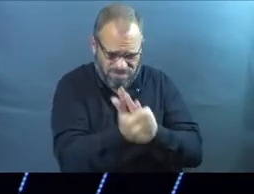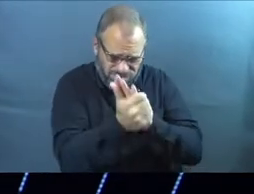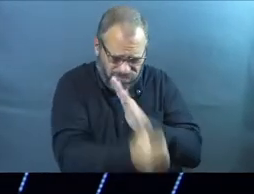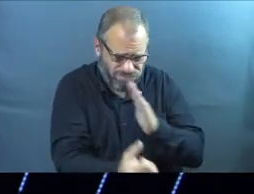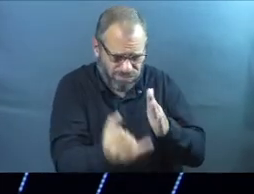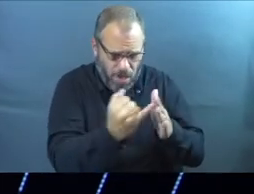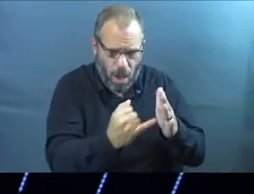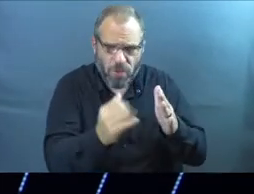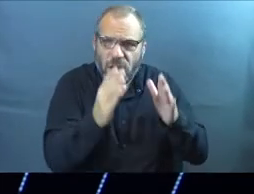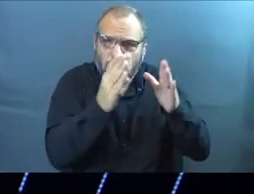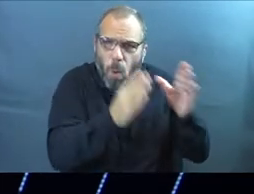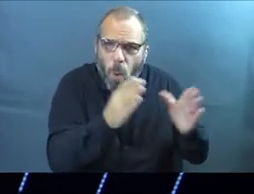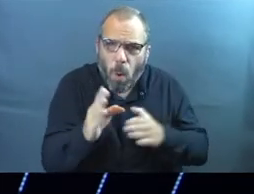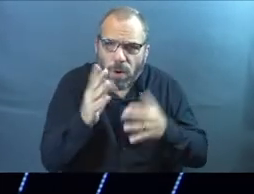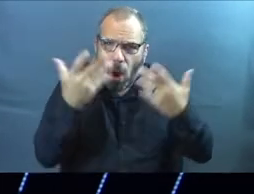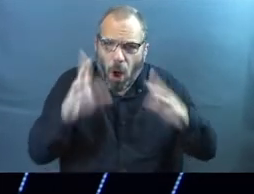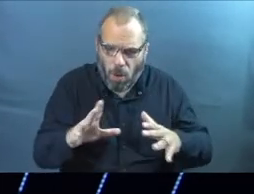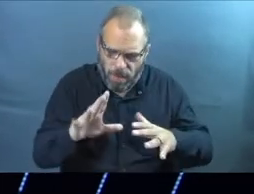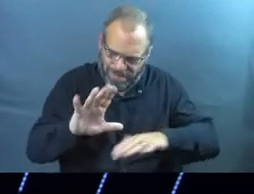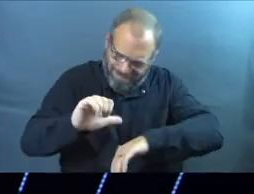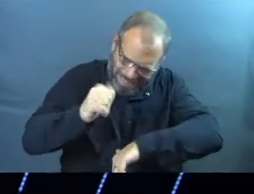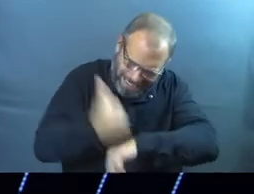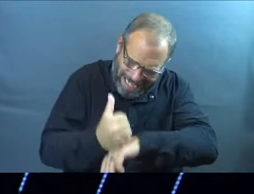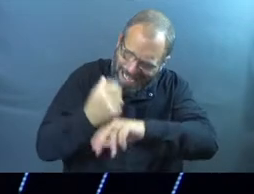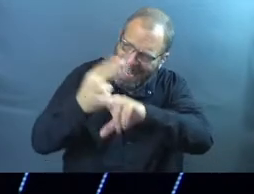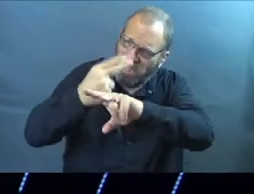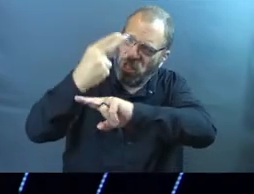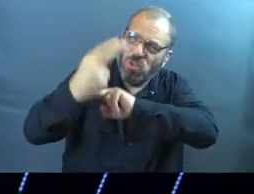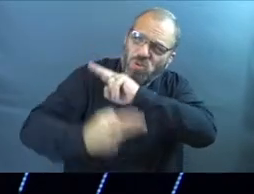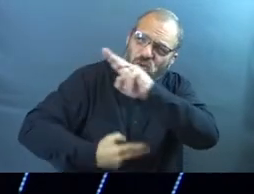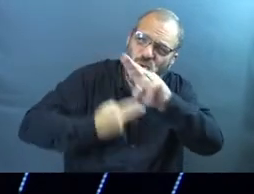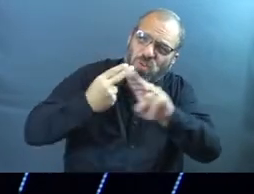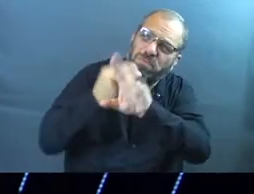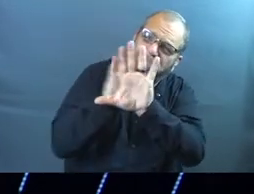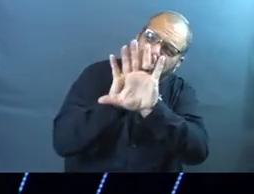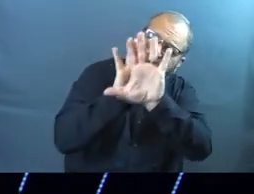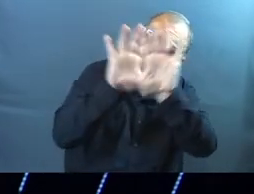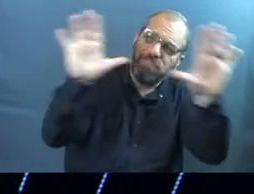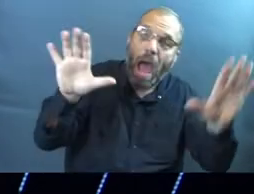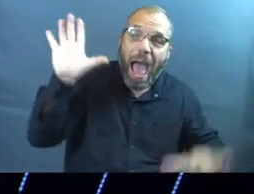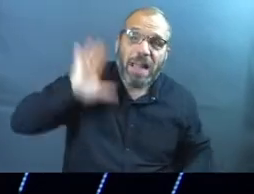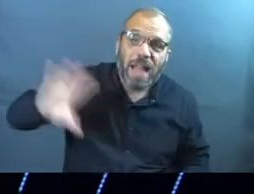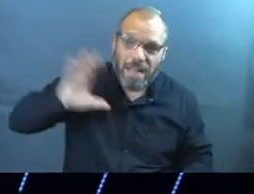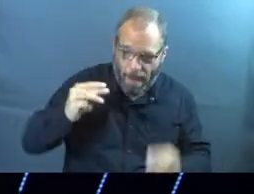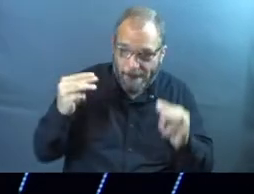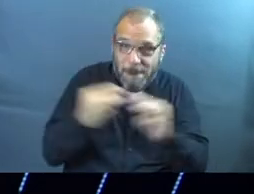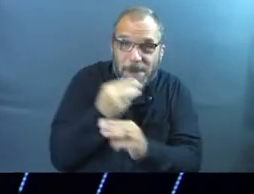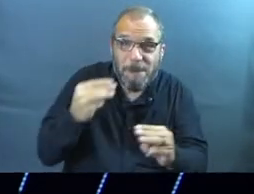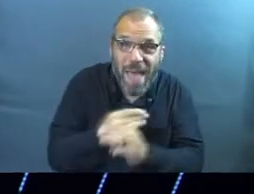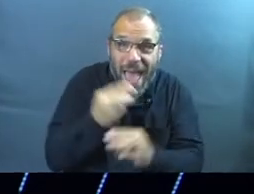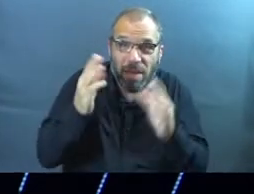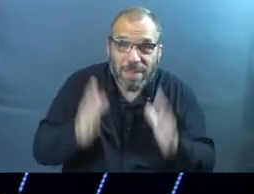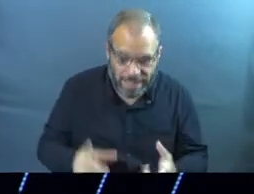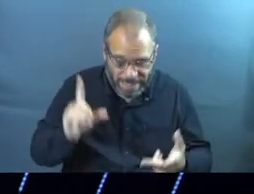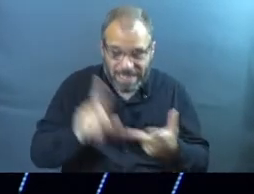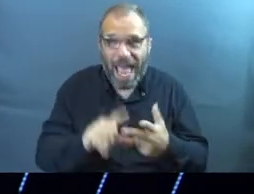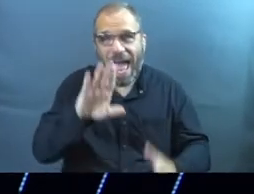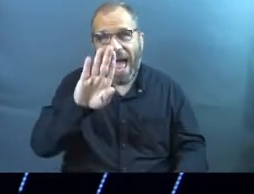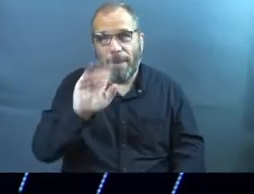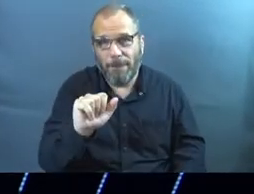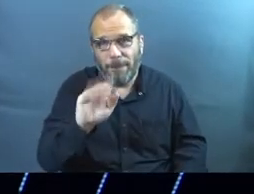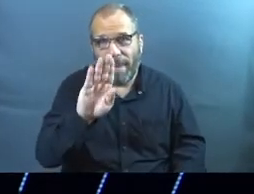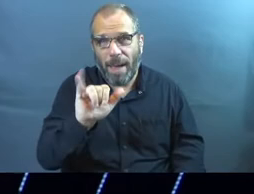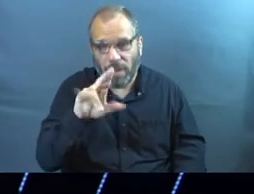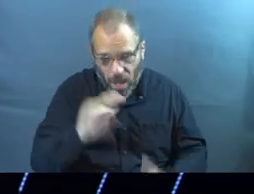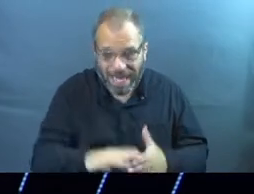found that there was order already there in the universe. Why did the ancient mathematicians in ancient Babylon and